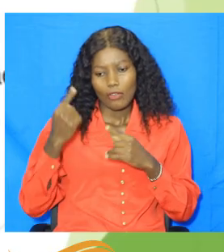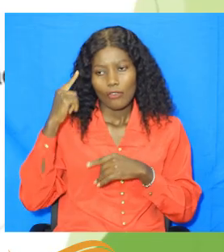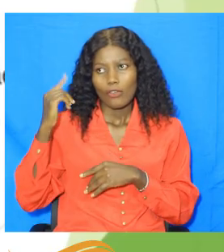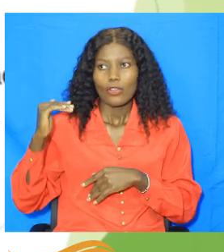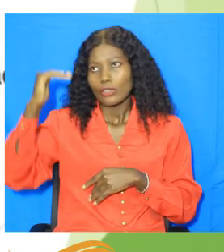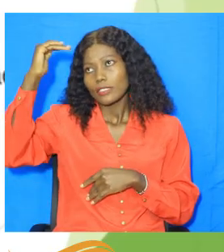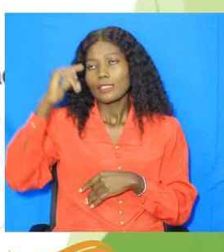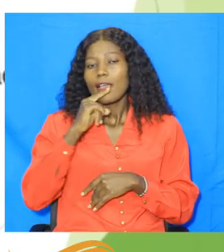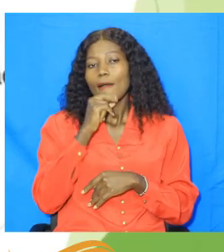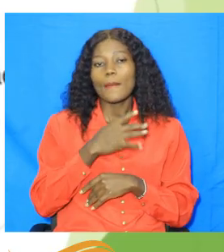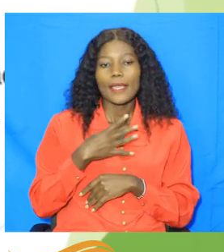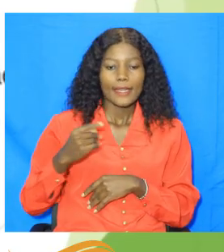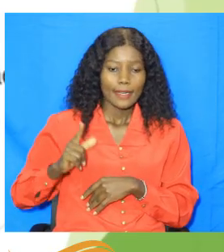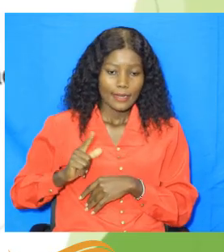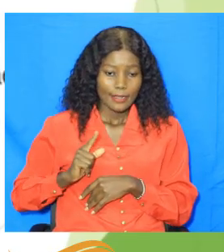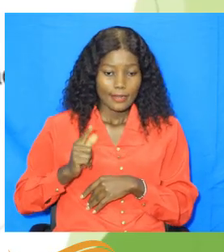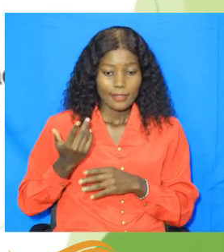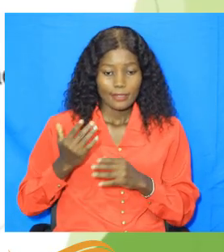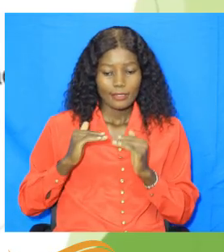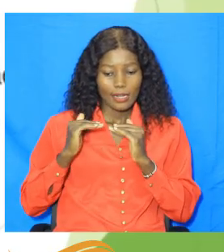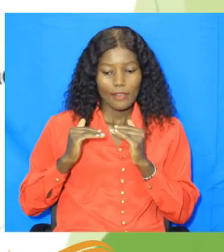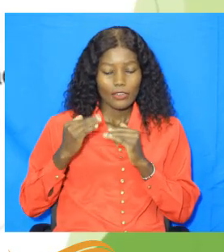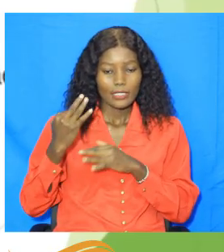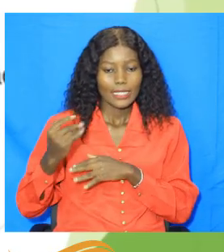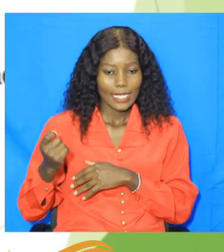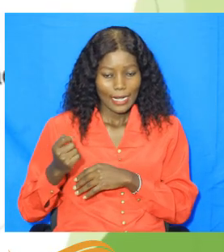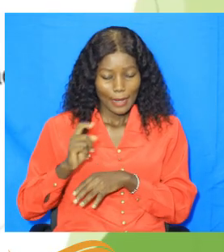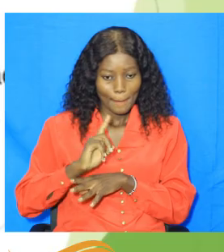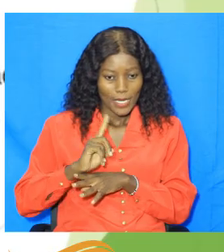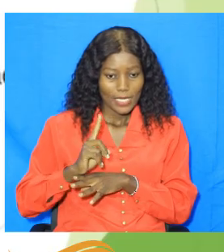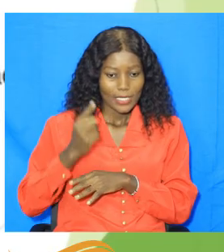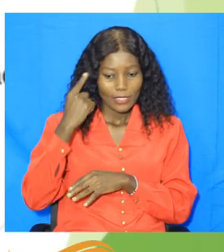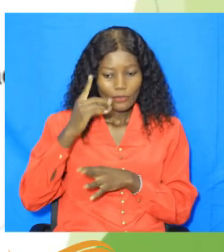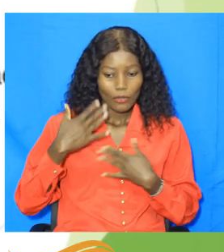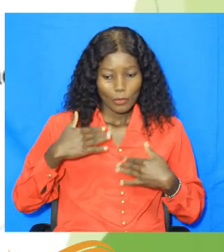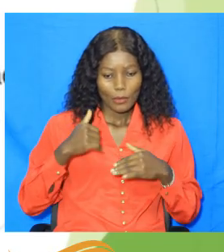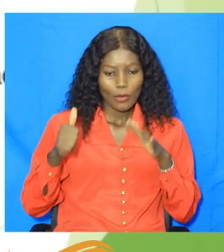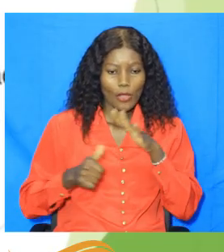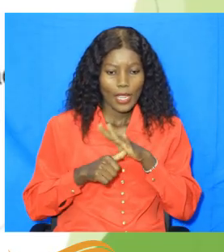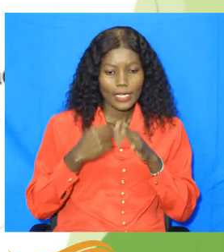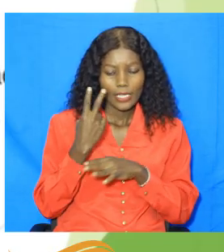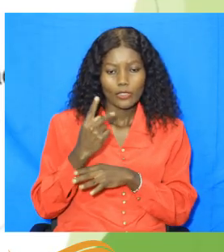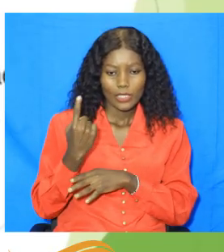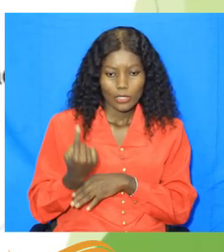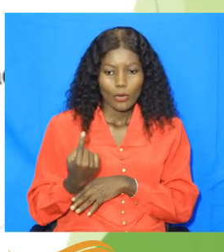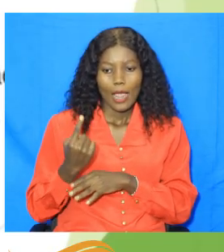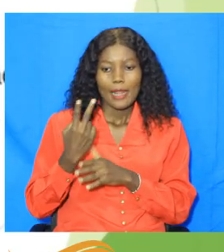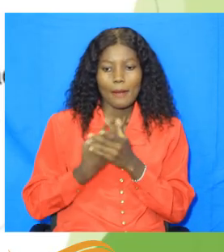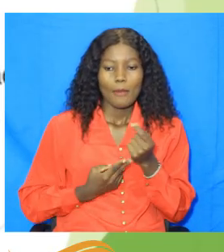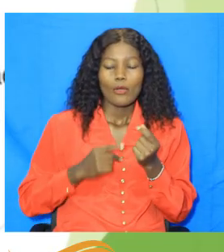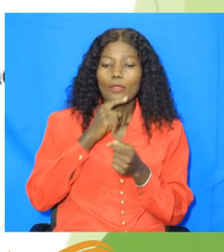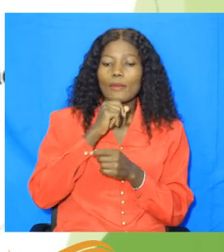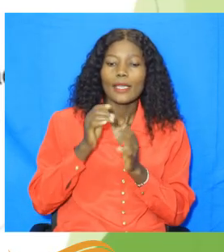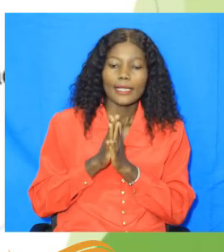female category is 3 minutes. For those under 21, both male and female